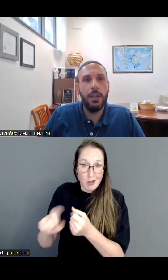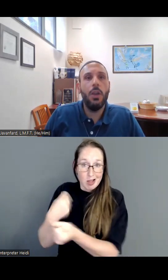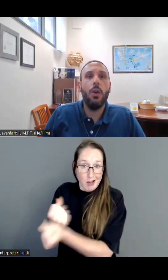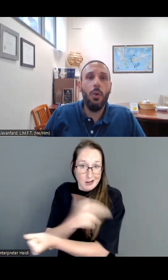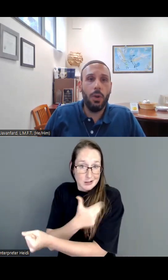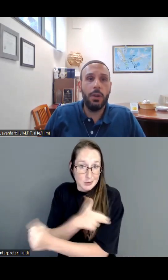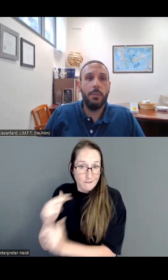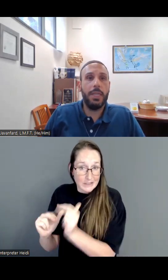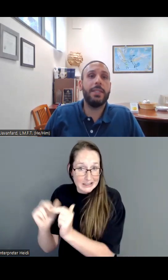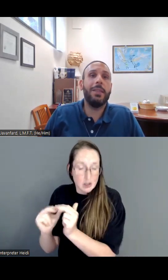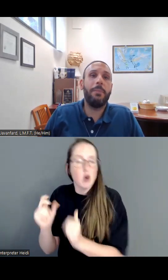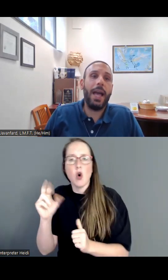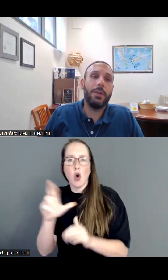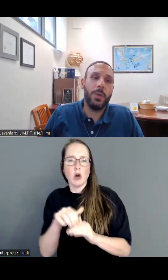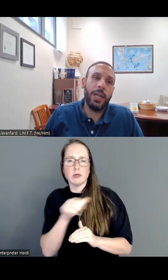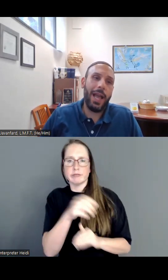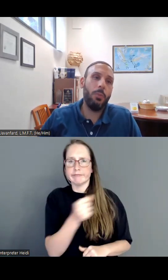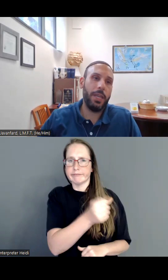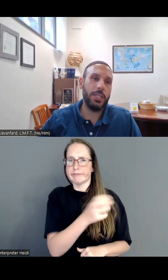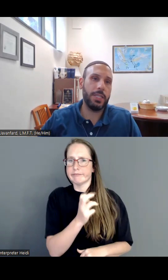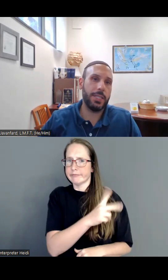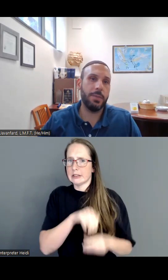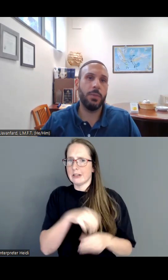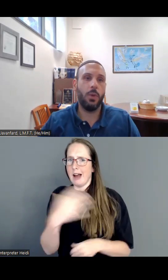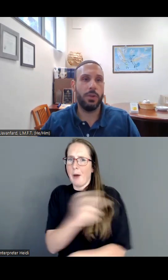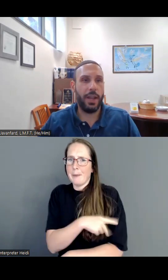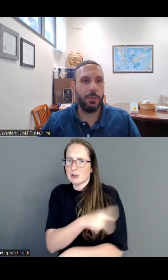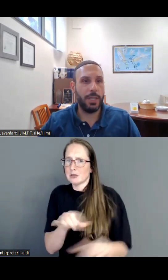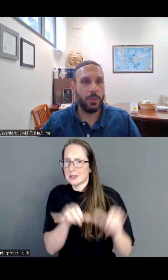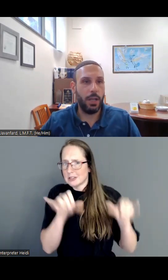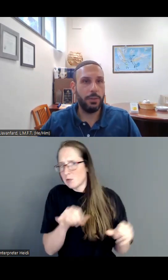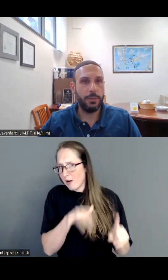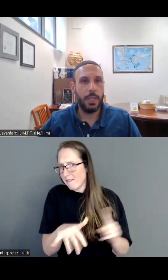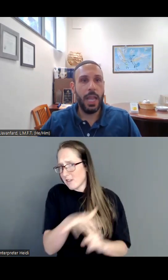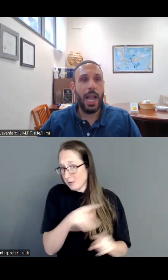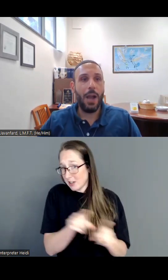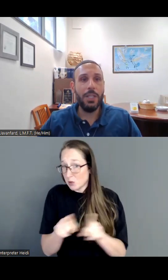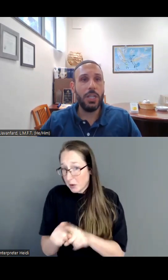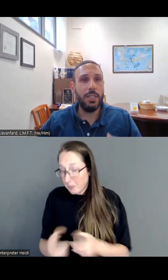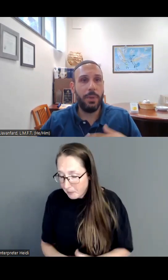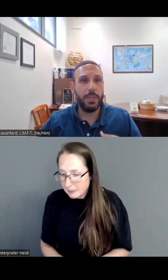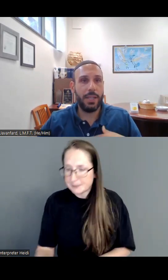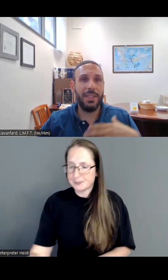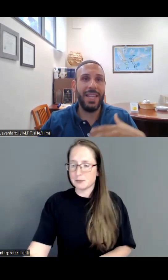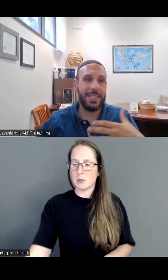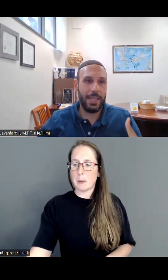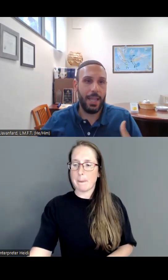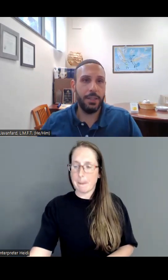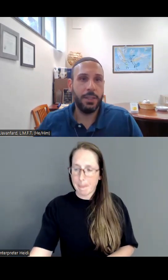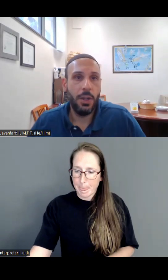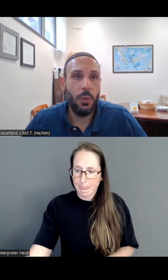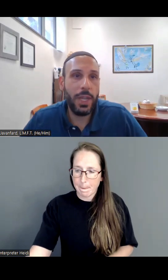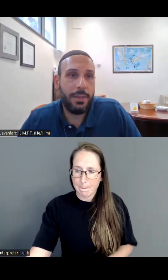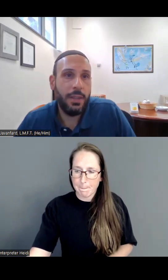facility or placing them back within an outpatient system or environment as well. I want to juxtapose that on the next